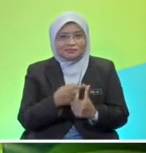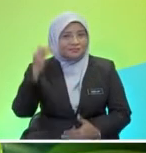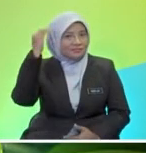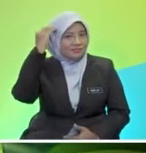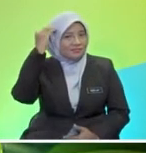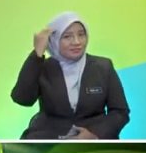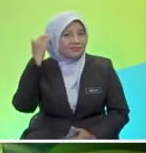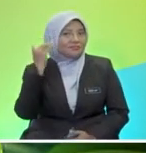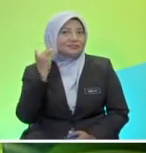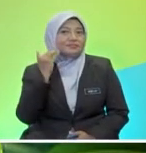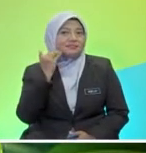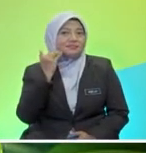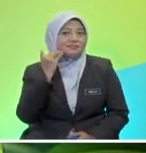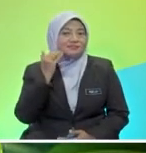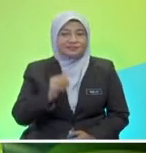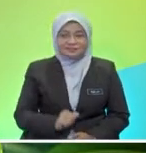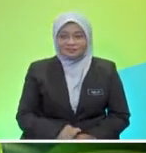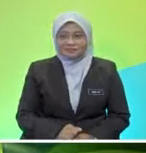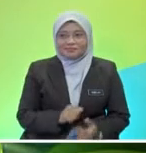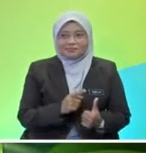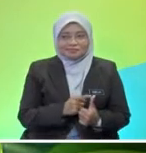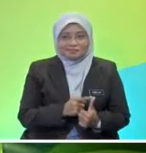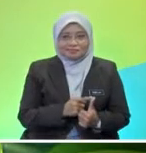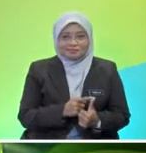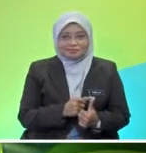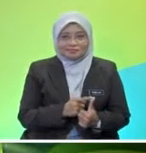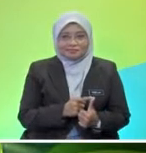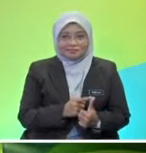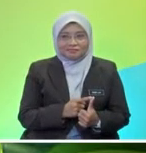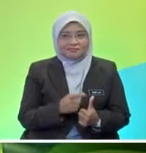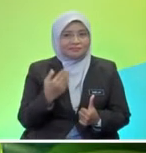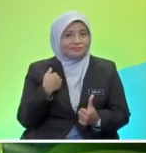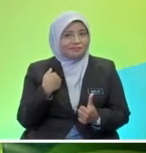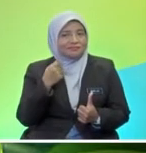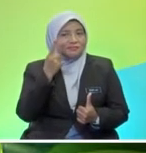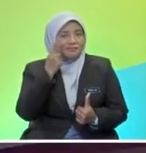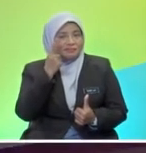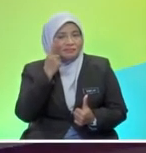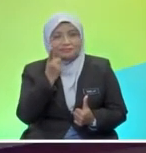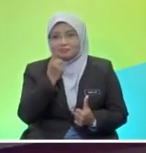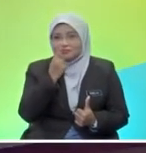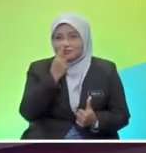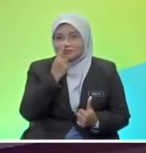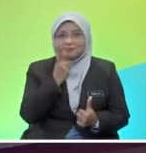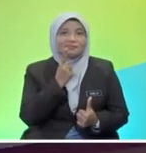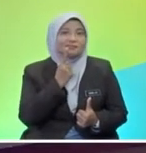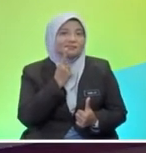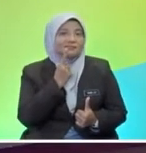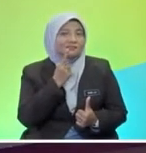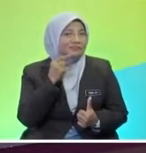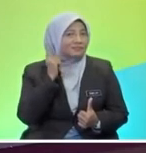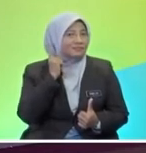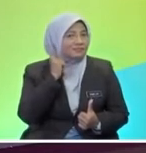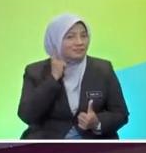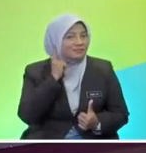head. Okay, this is the head. Okay, our eyes, our nose, our mouth, and our ears